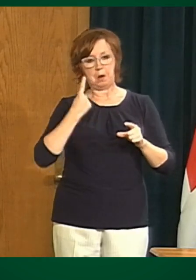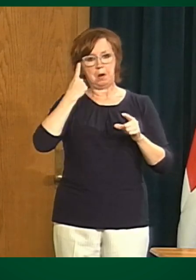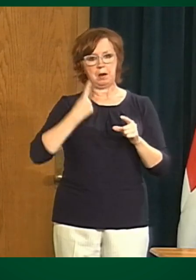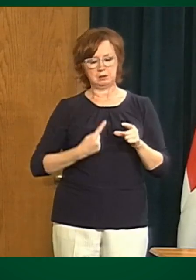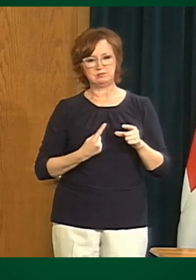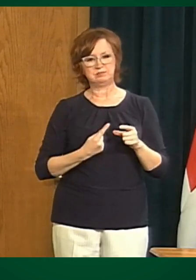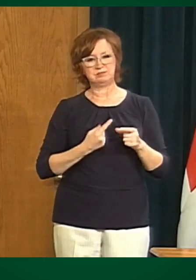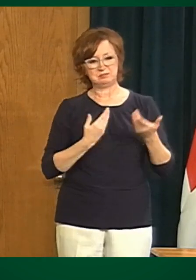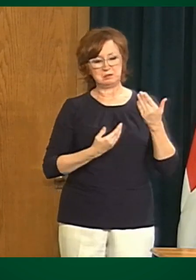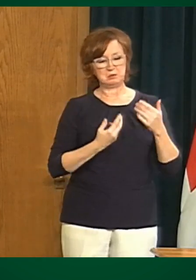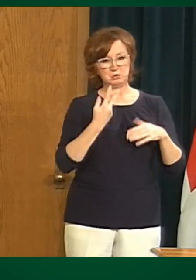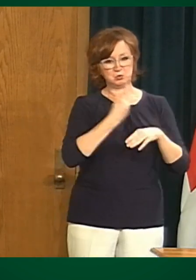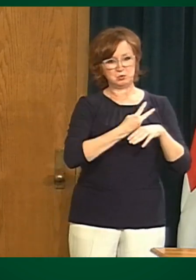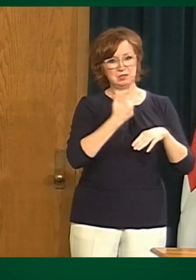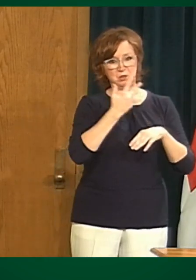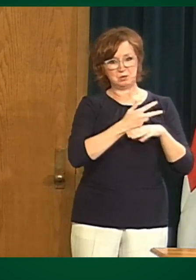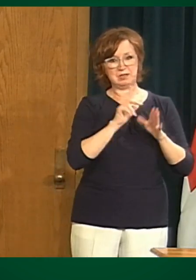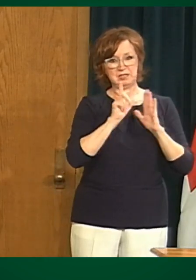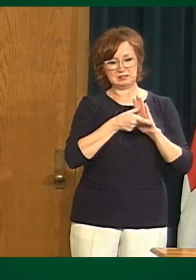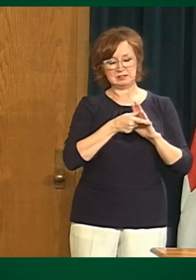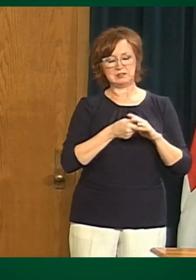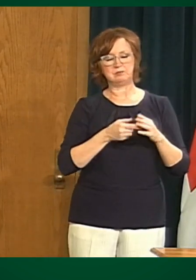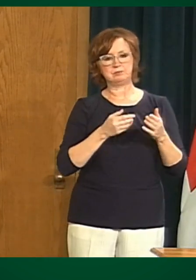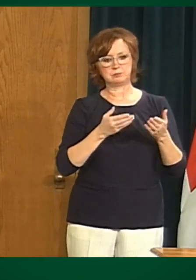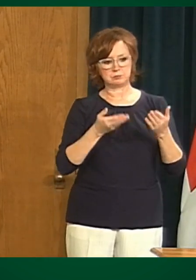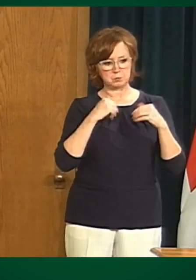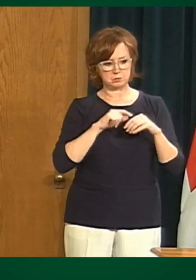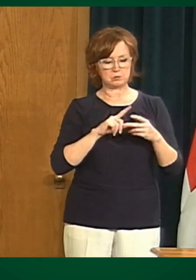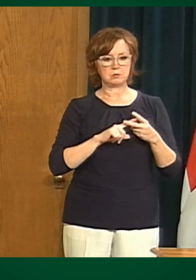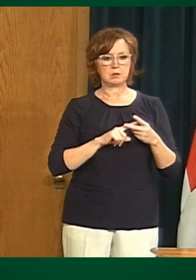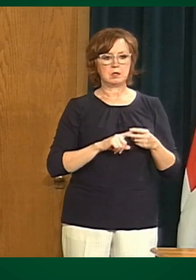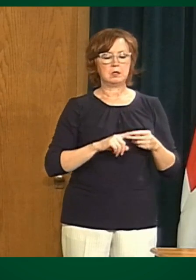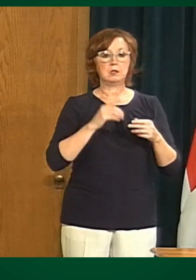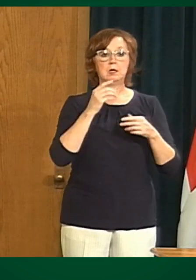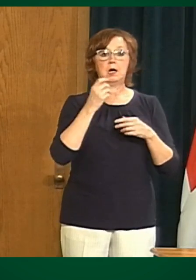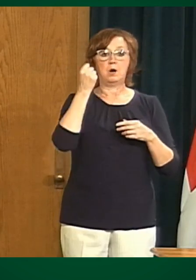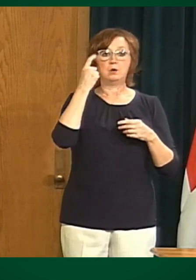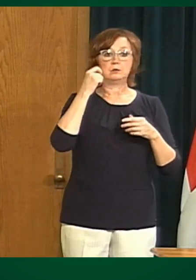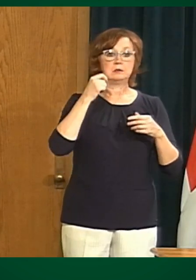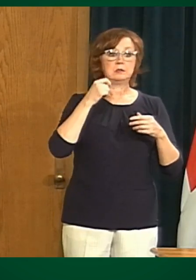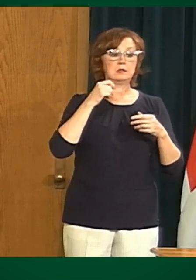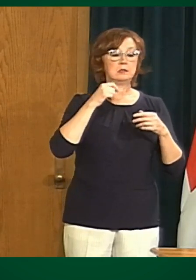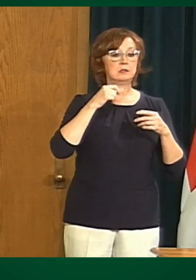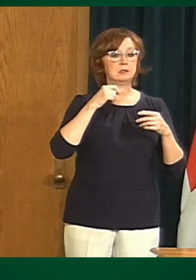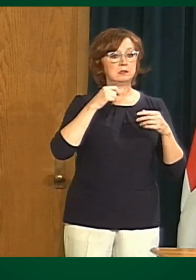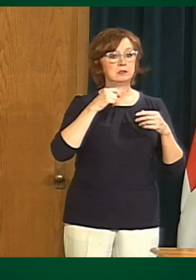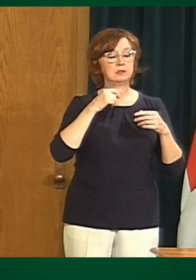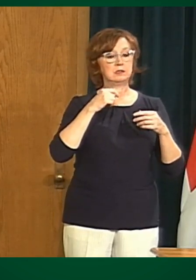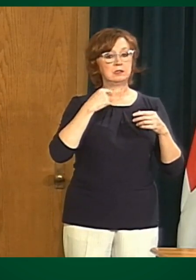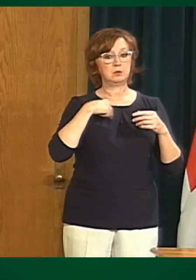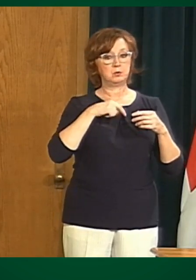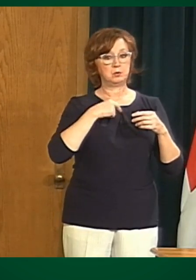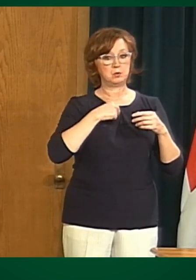most cases, you are looking at the situation actually retrospectively.